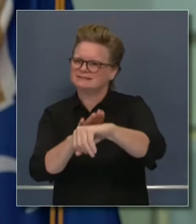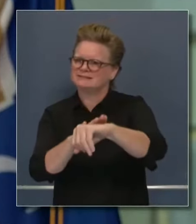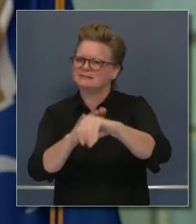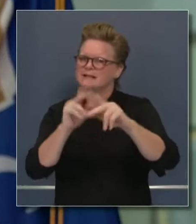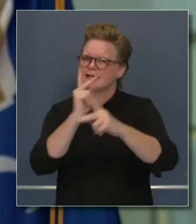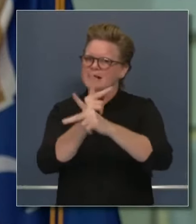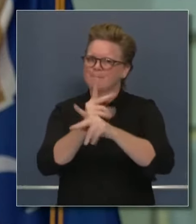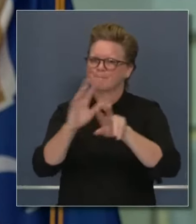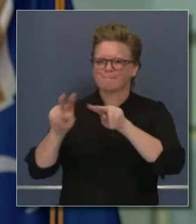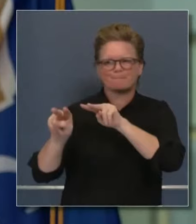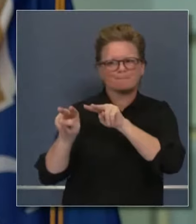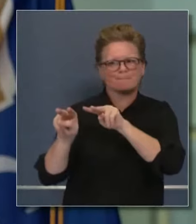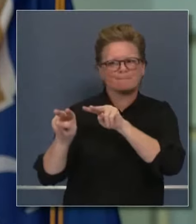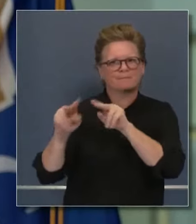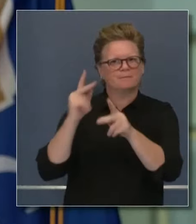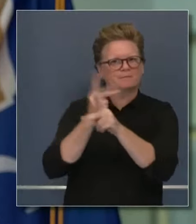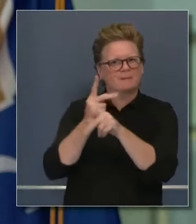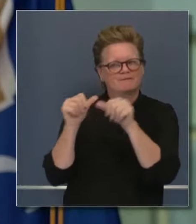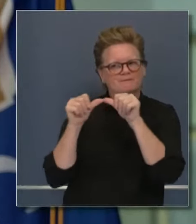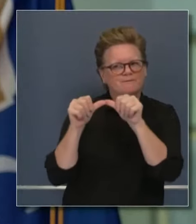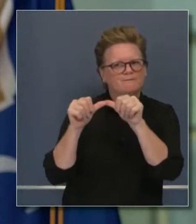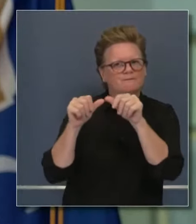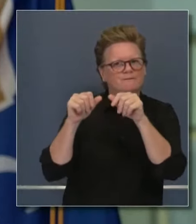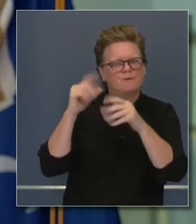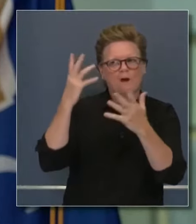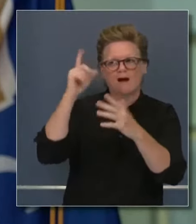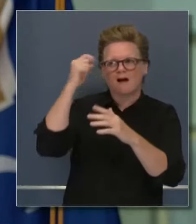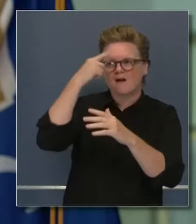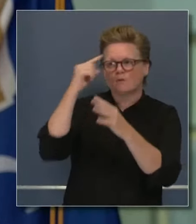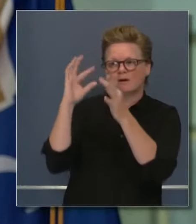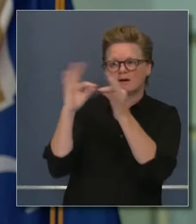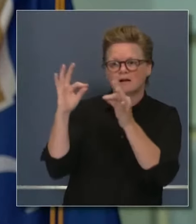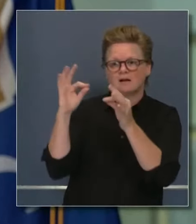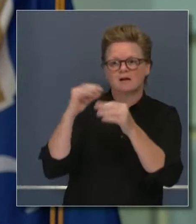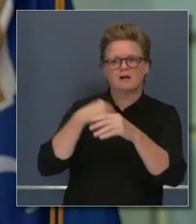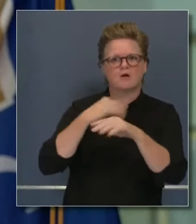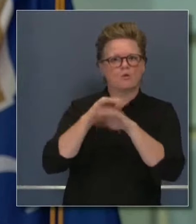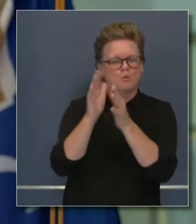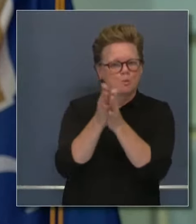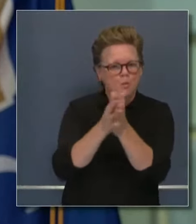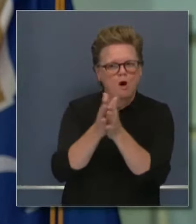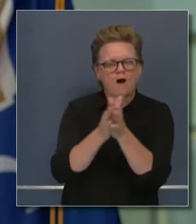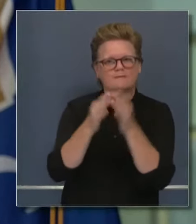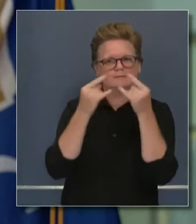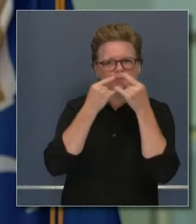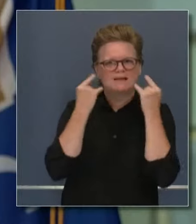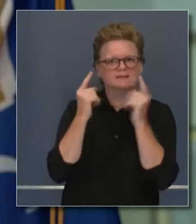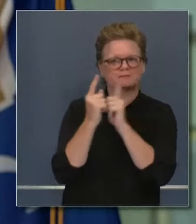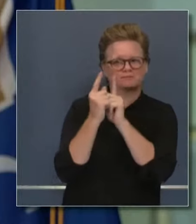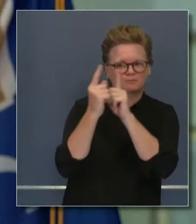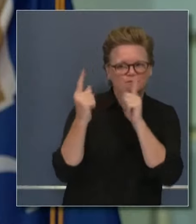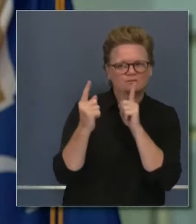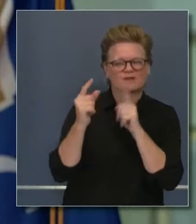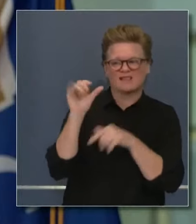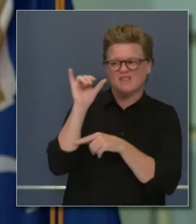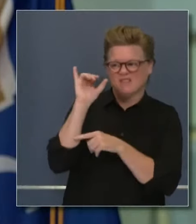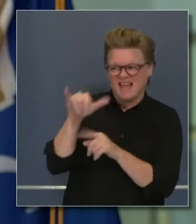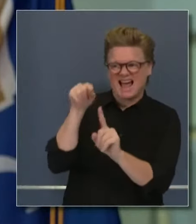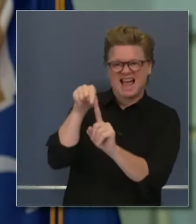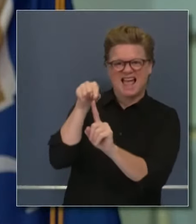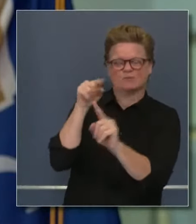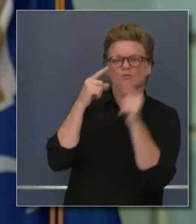do the things that the governor reminds us: wash our hands, wear our mask, keep physically distanced, and if you're experiencing